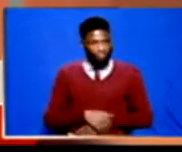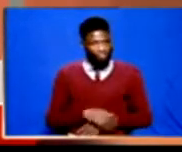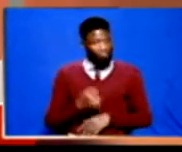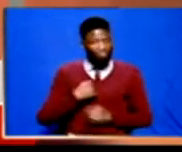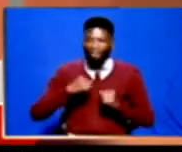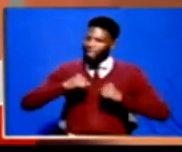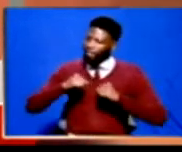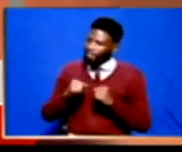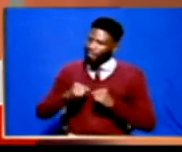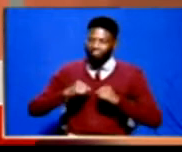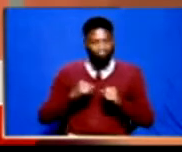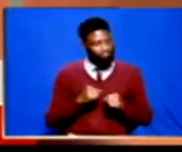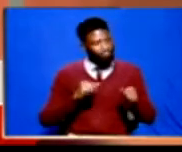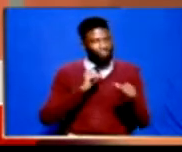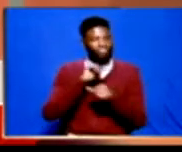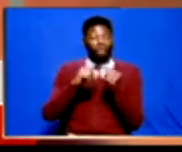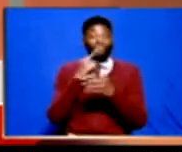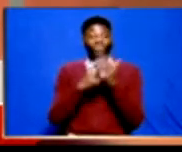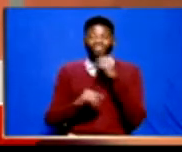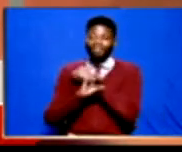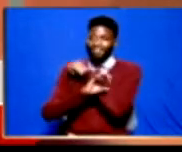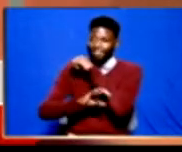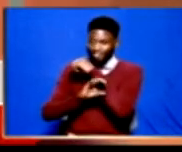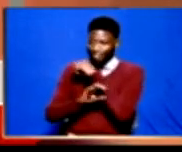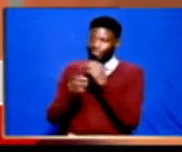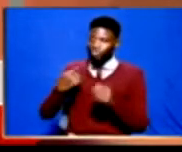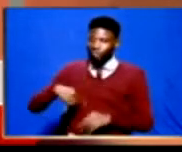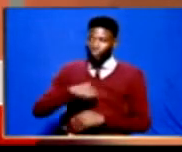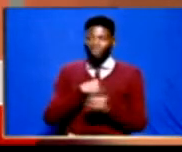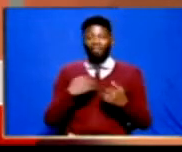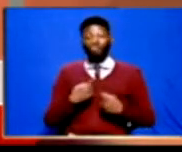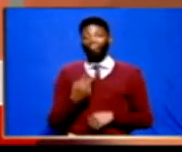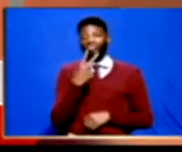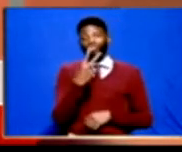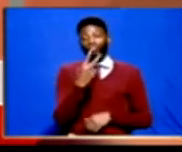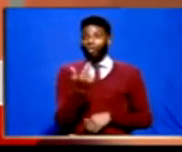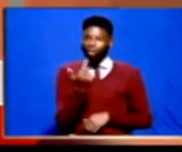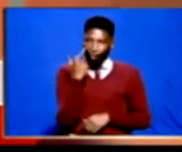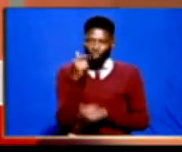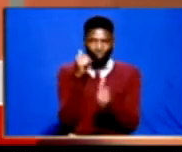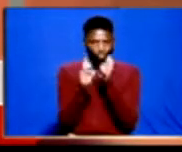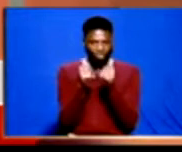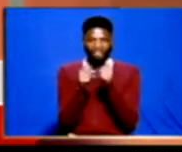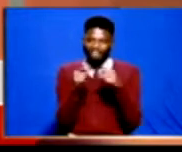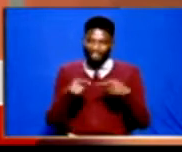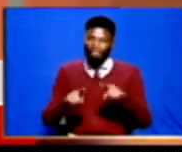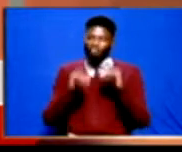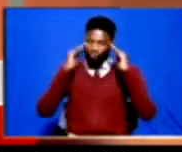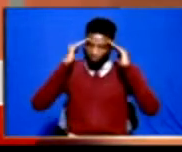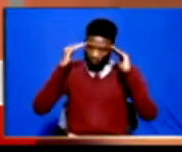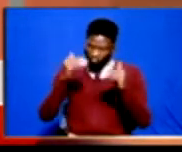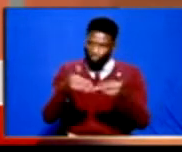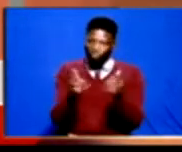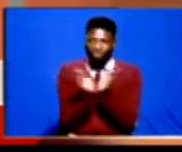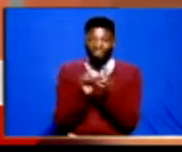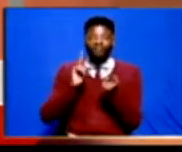for the country, we've made two laws that are very a community focused, and this is the Petroleum